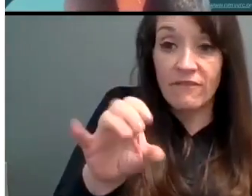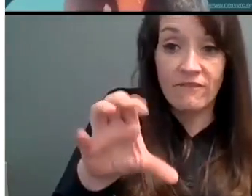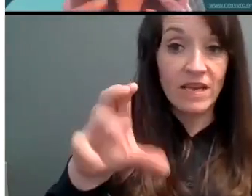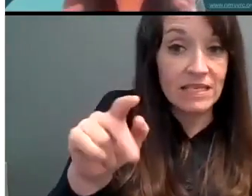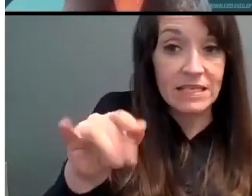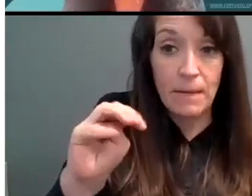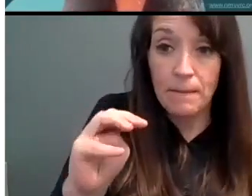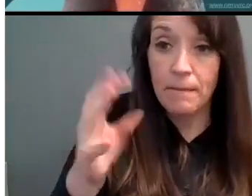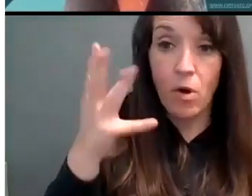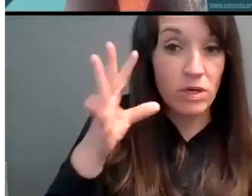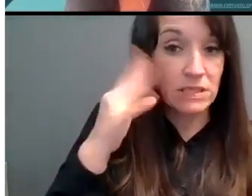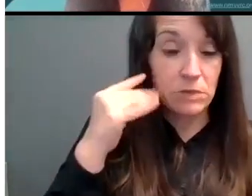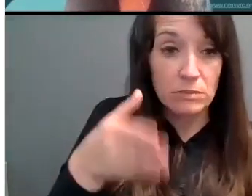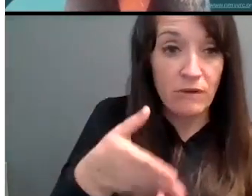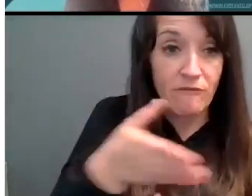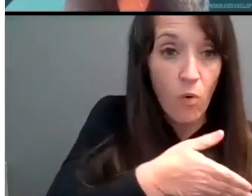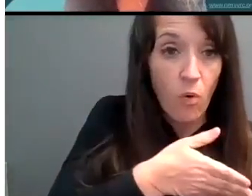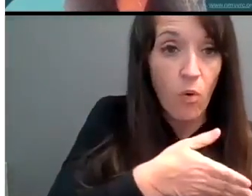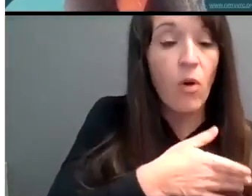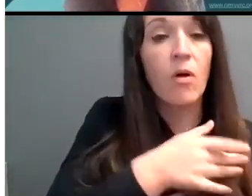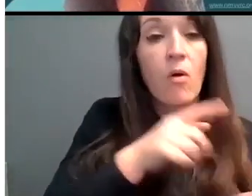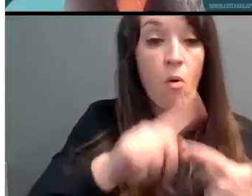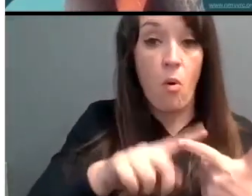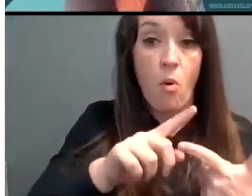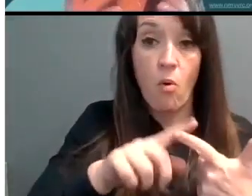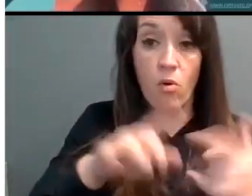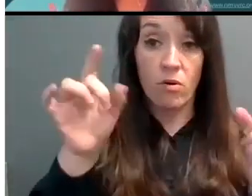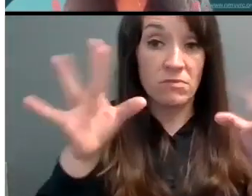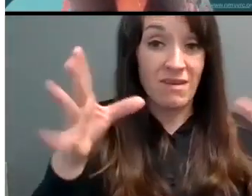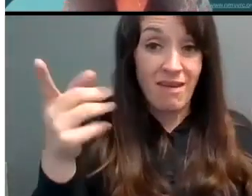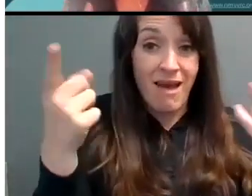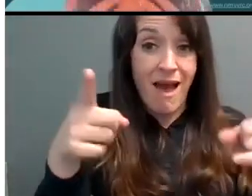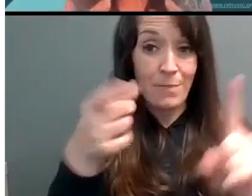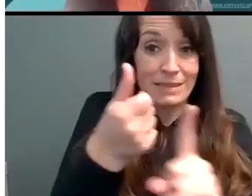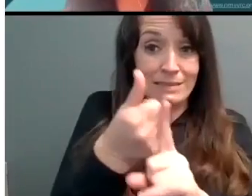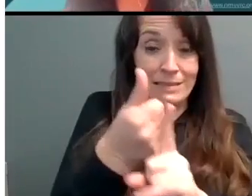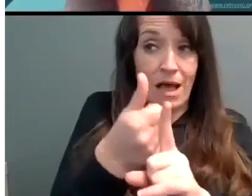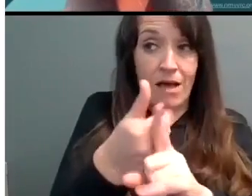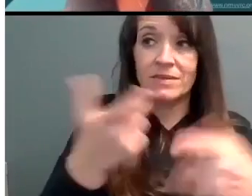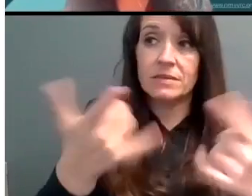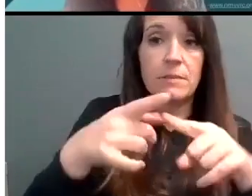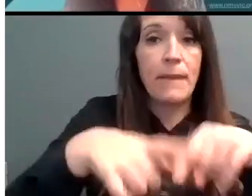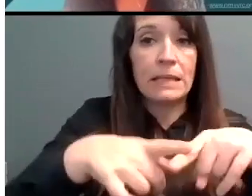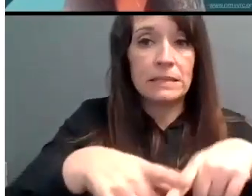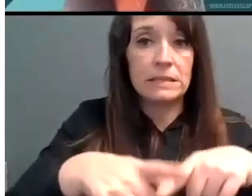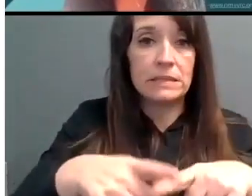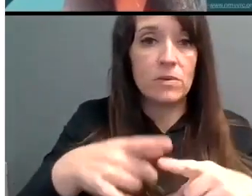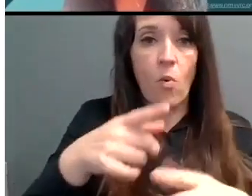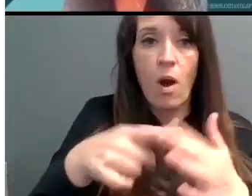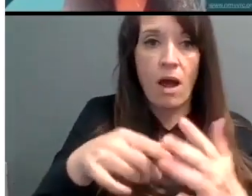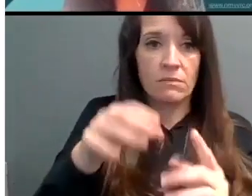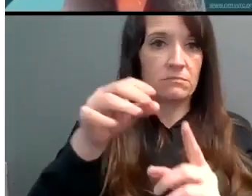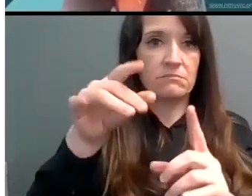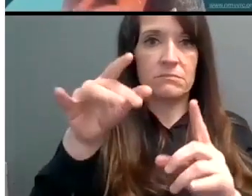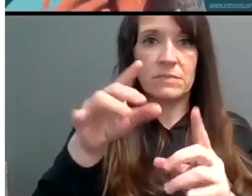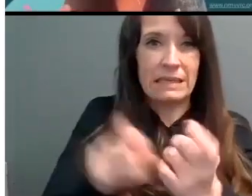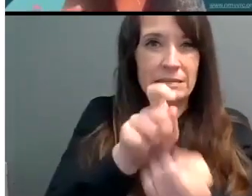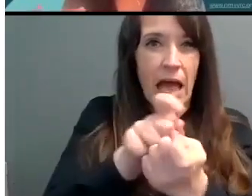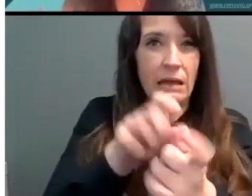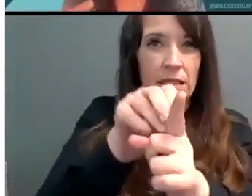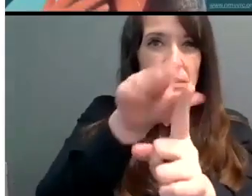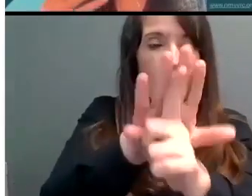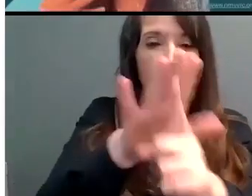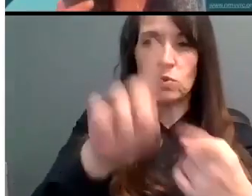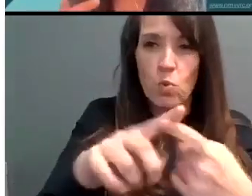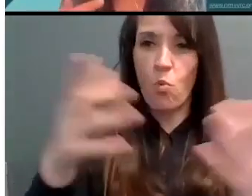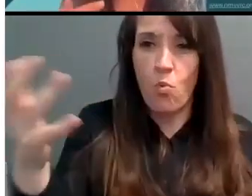be characteristics about the traumatic event itself, the context, my exposure to what I may have experienced during it. And it can also